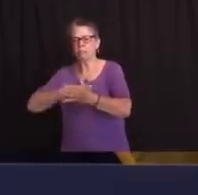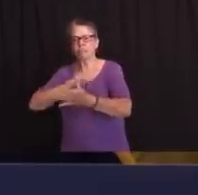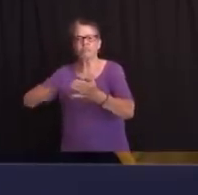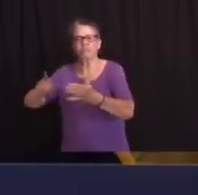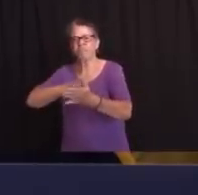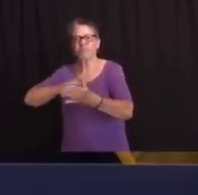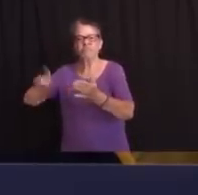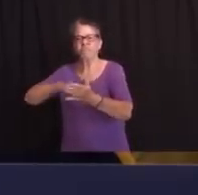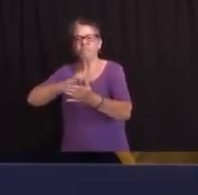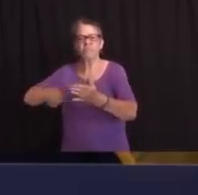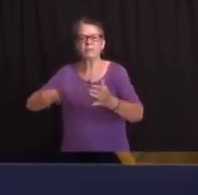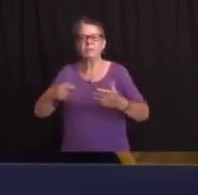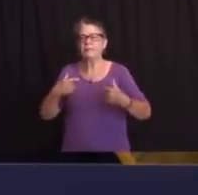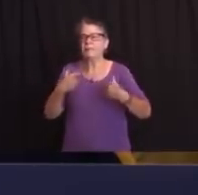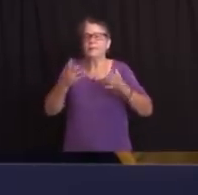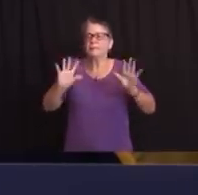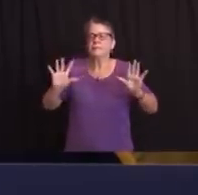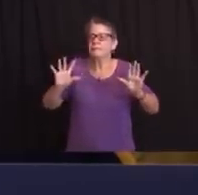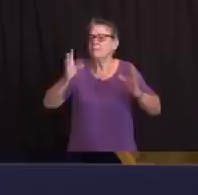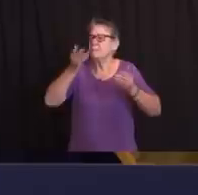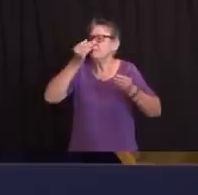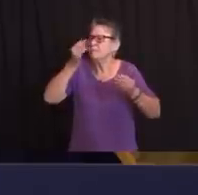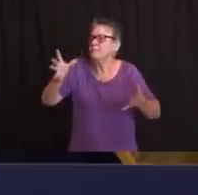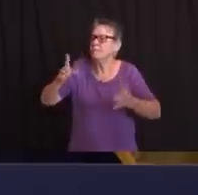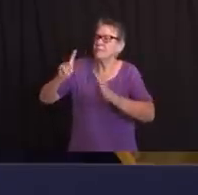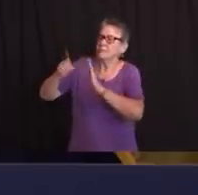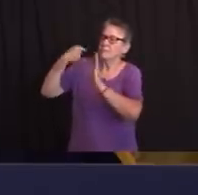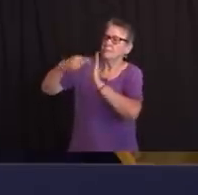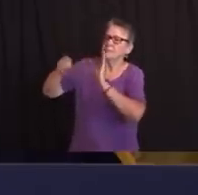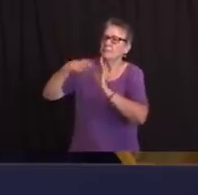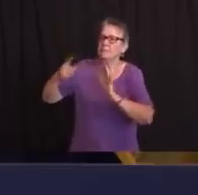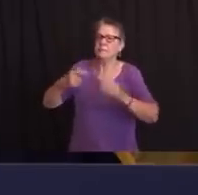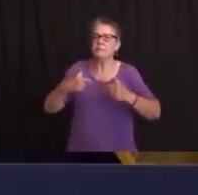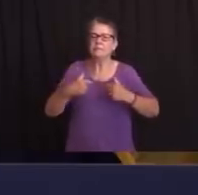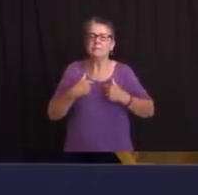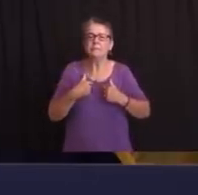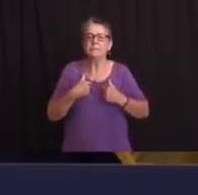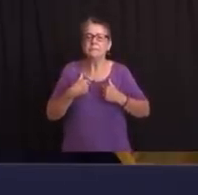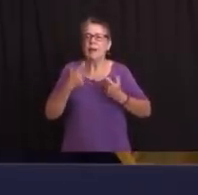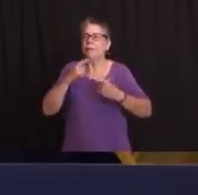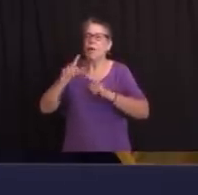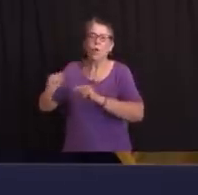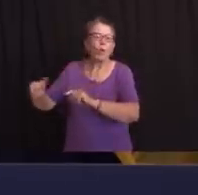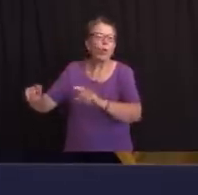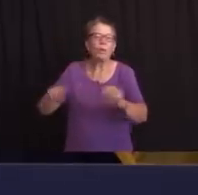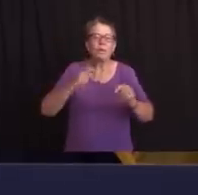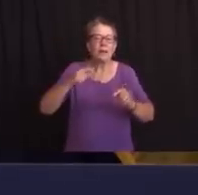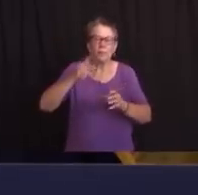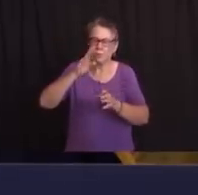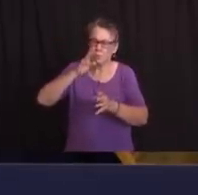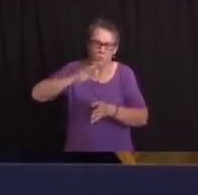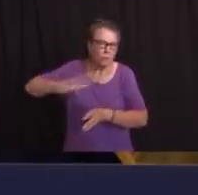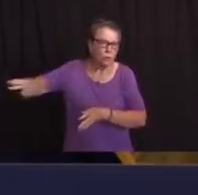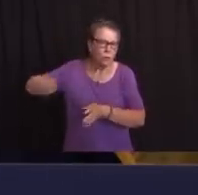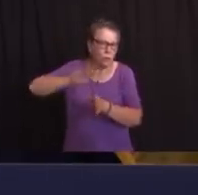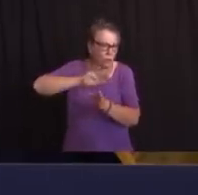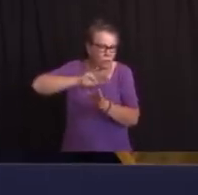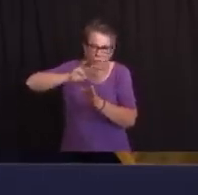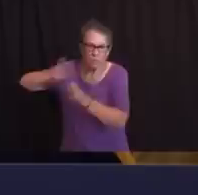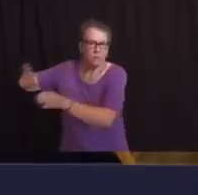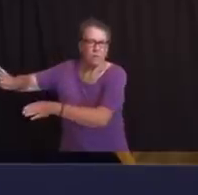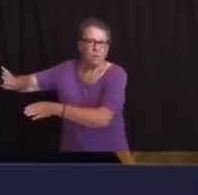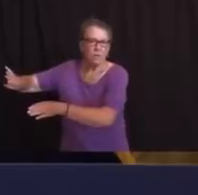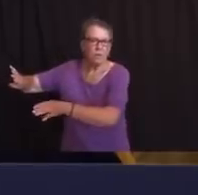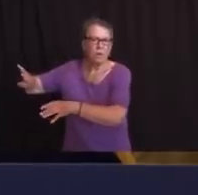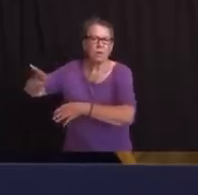politics, because we're not. So there's a lot of noise out there. You can't pay attention to a lot of stuff that has no basis in reality, and that's